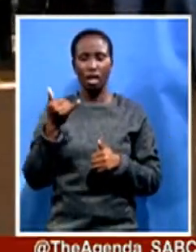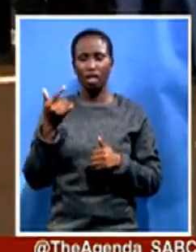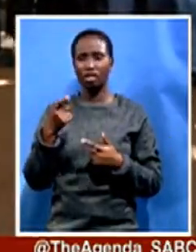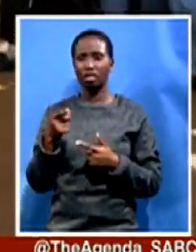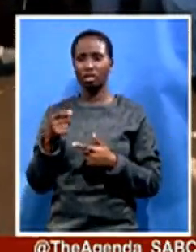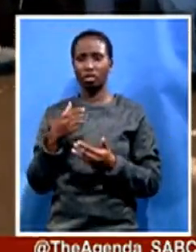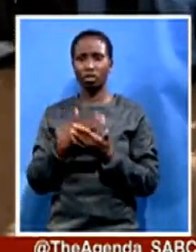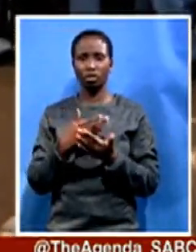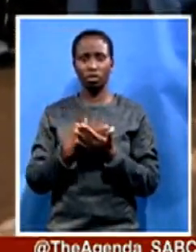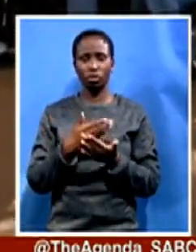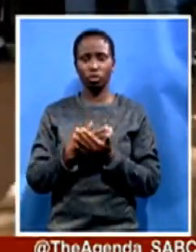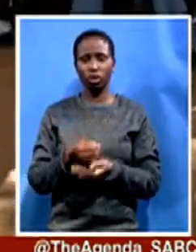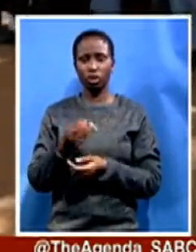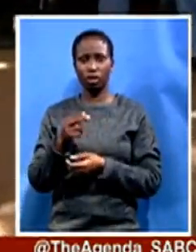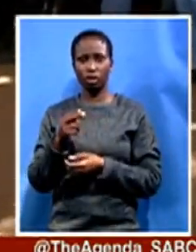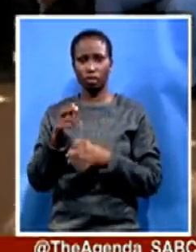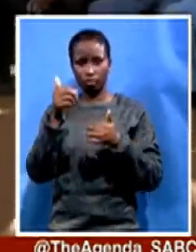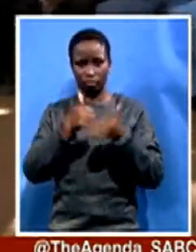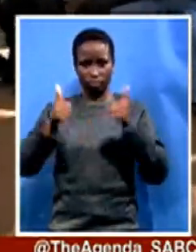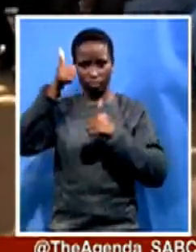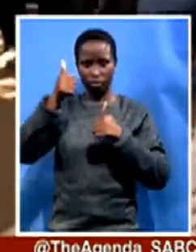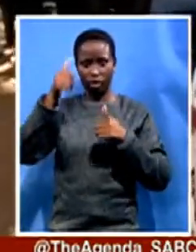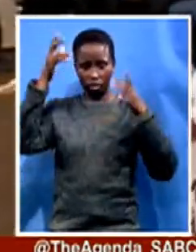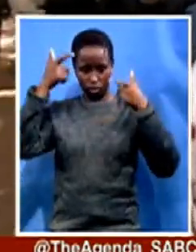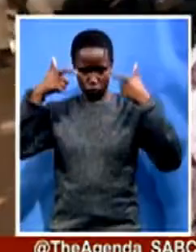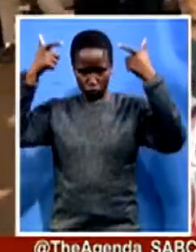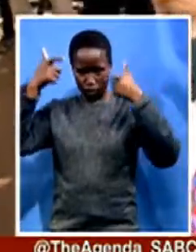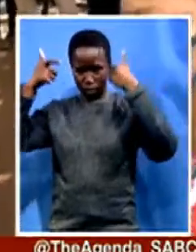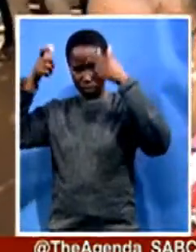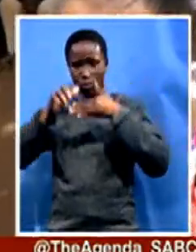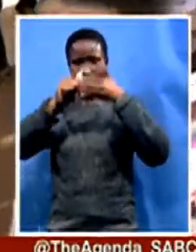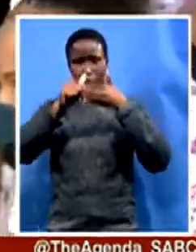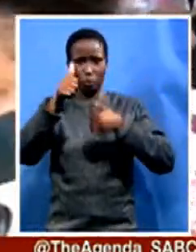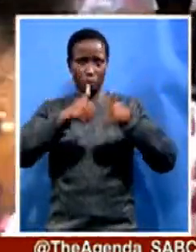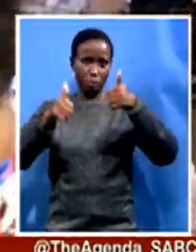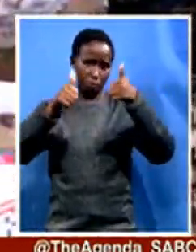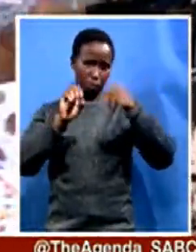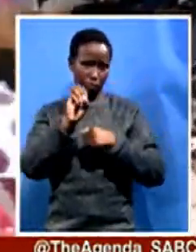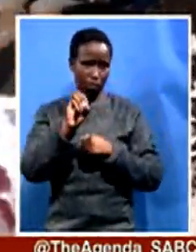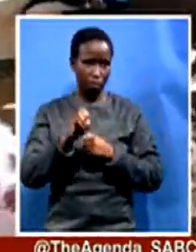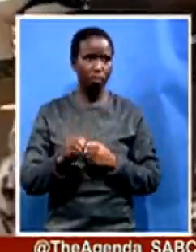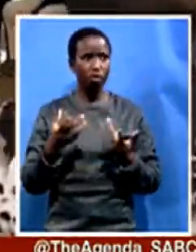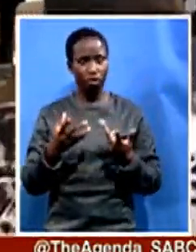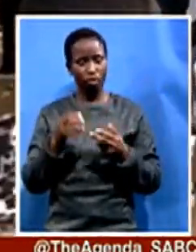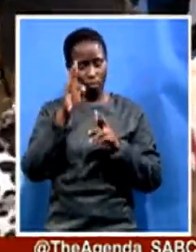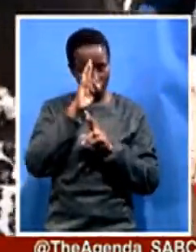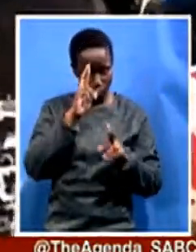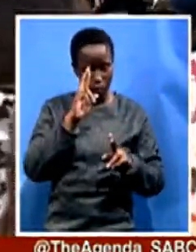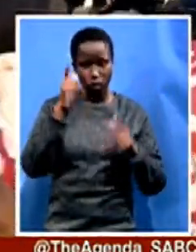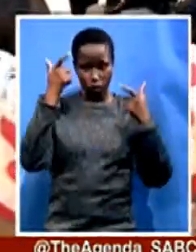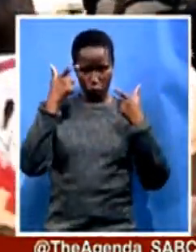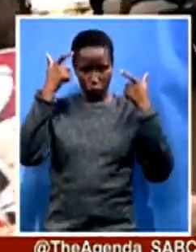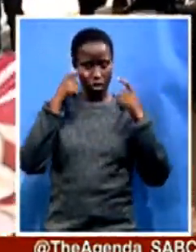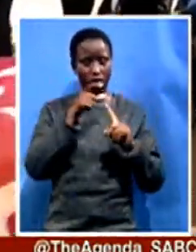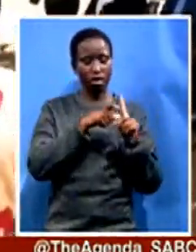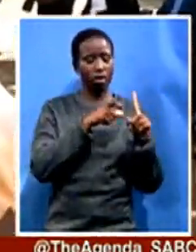pay their respect to the regent Queen Mantfombi Dlamini Zulu. Earlier on,